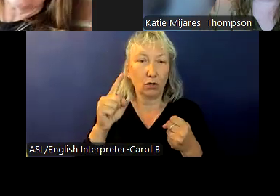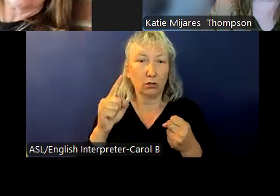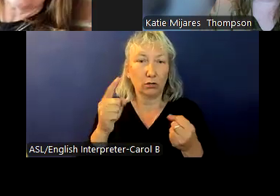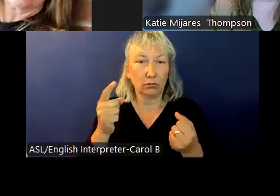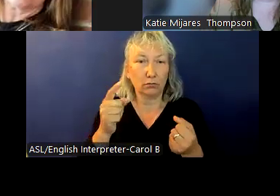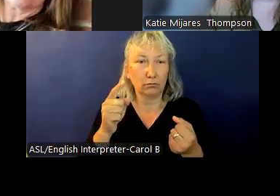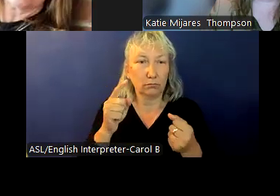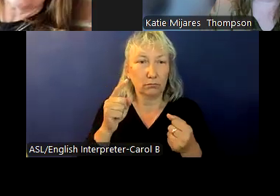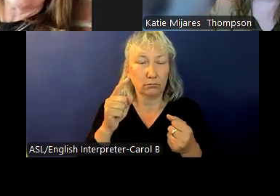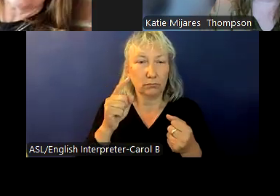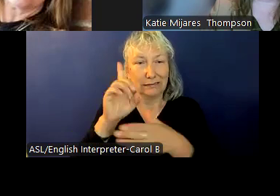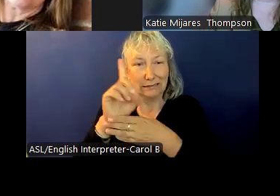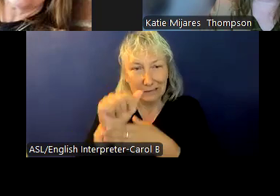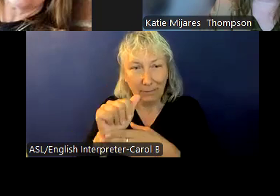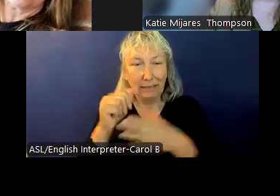Coalition.